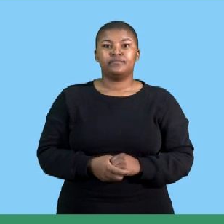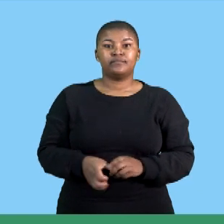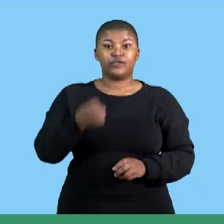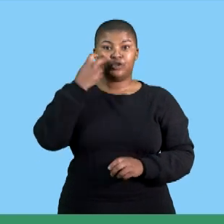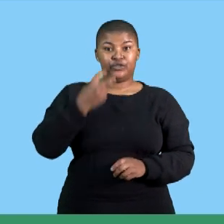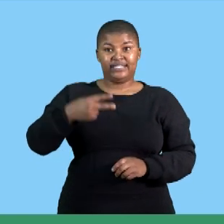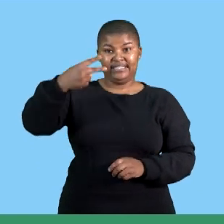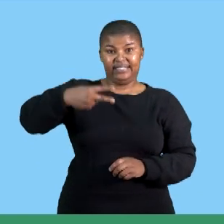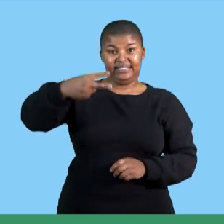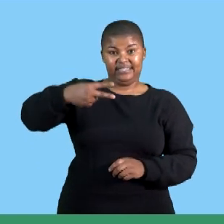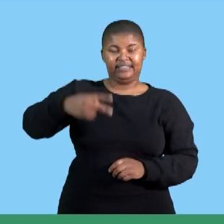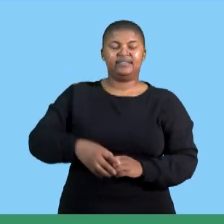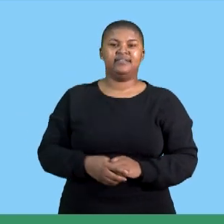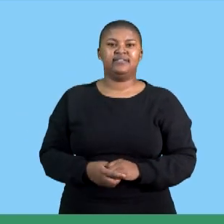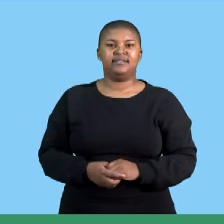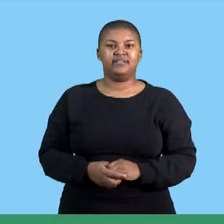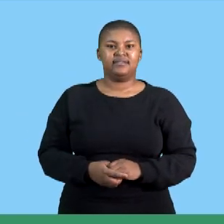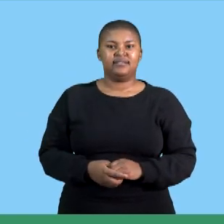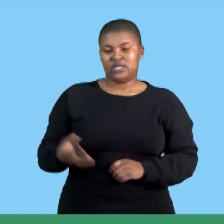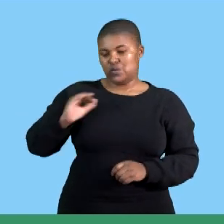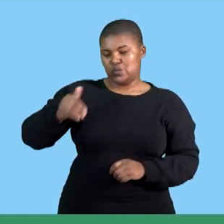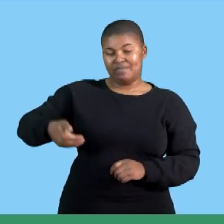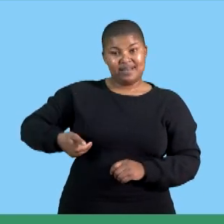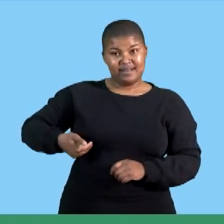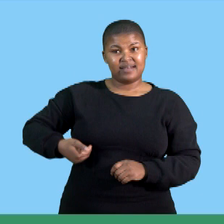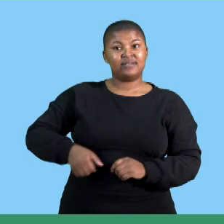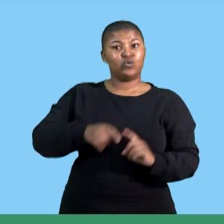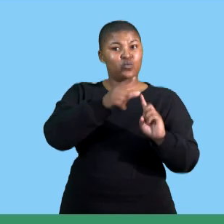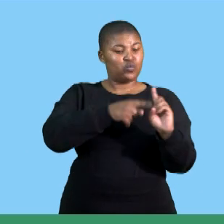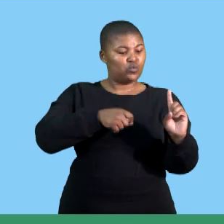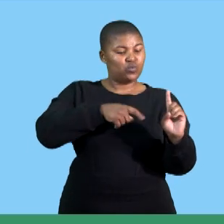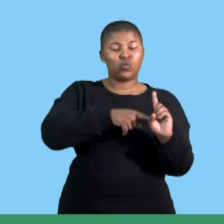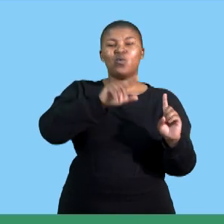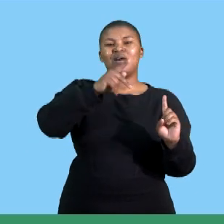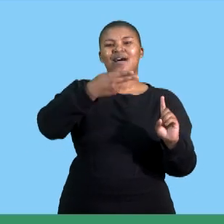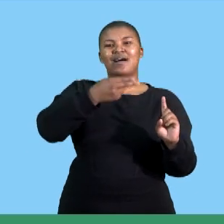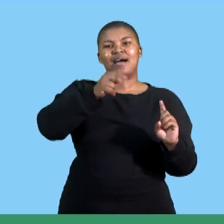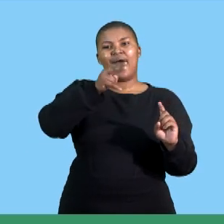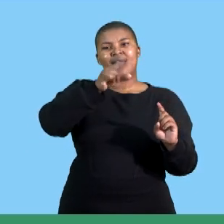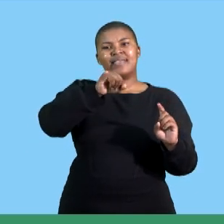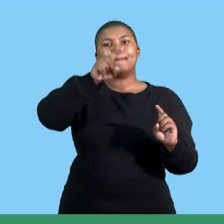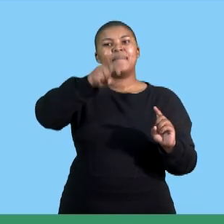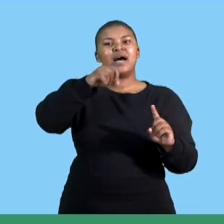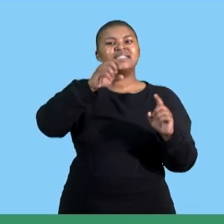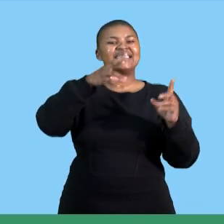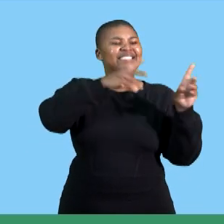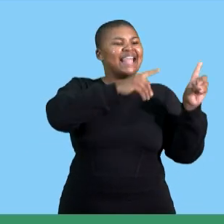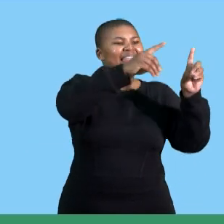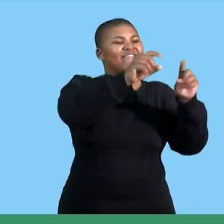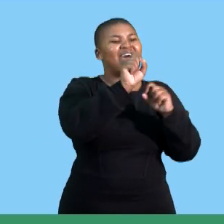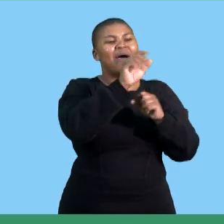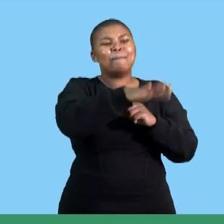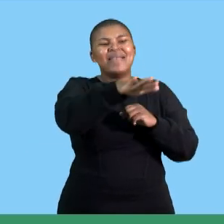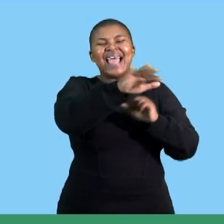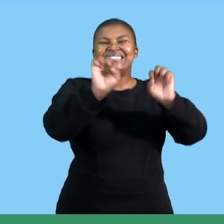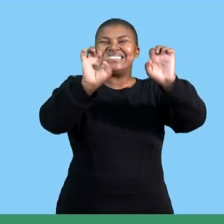second one, she was tasked with delivering meat to 10 different locations within an hour. Now you can